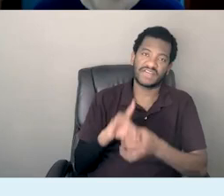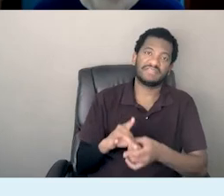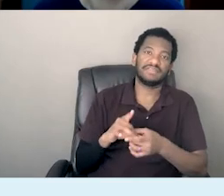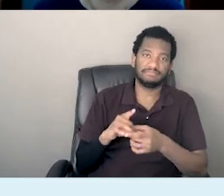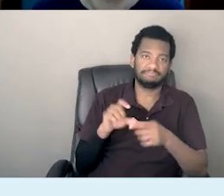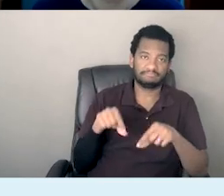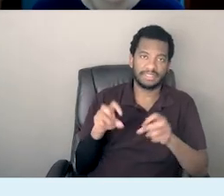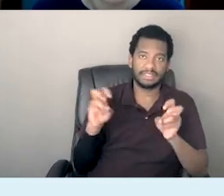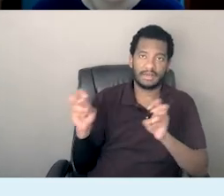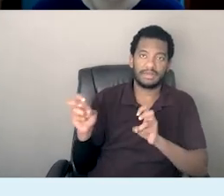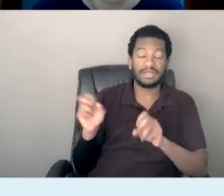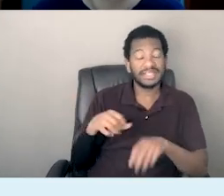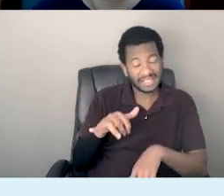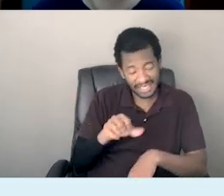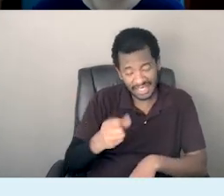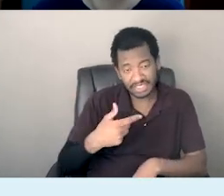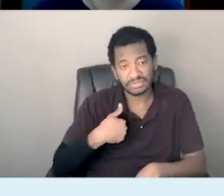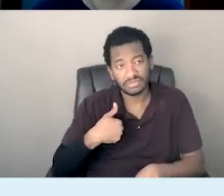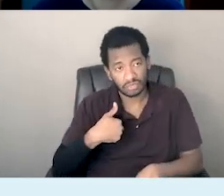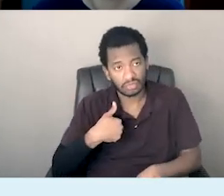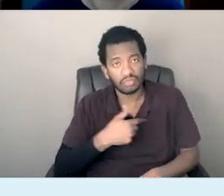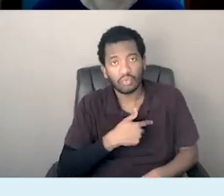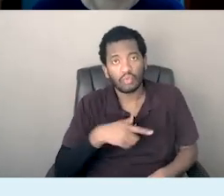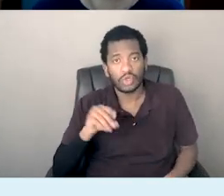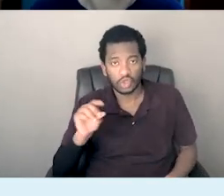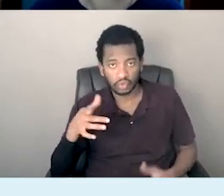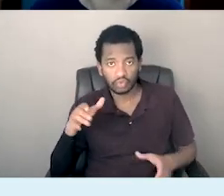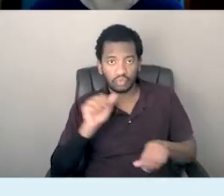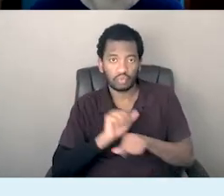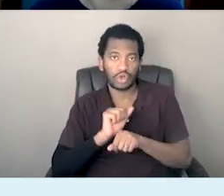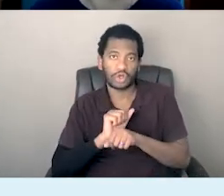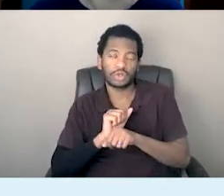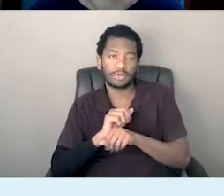yes, we do some work around